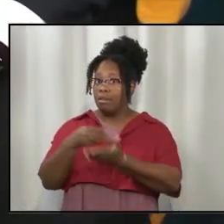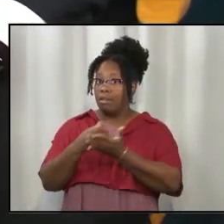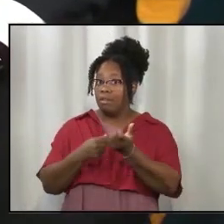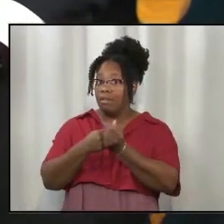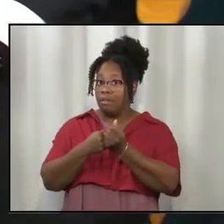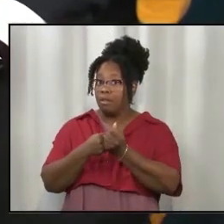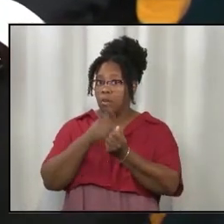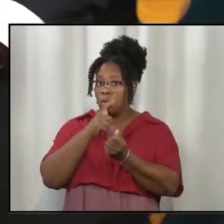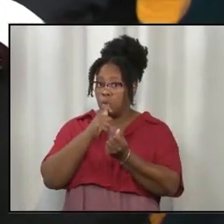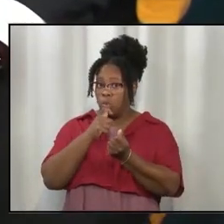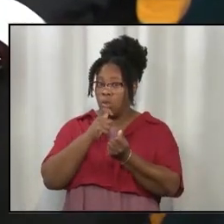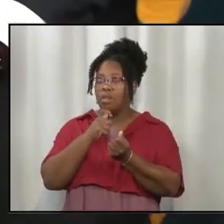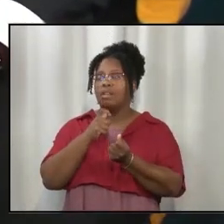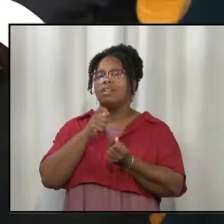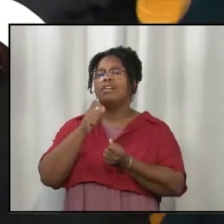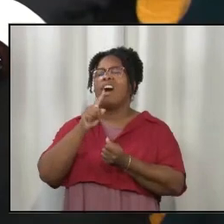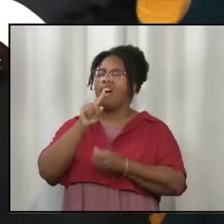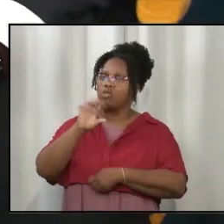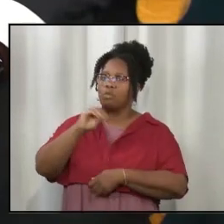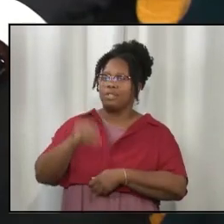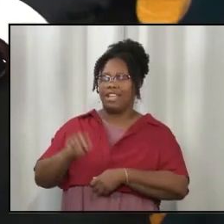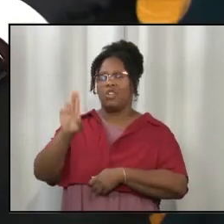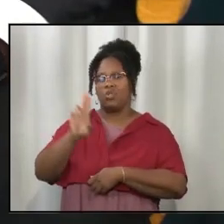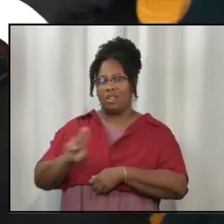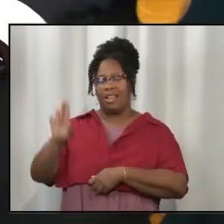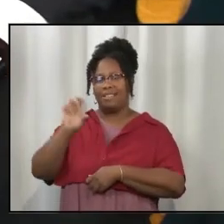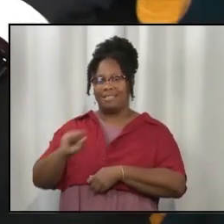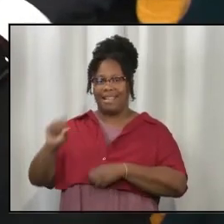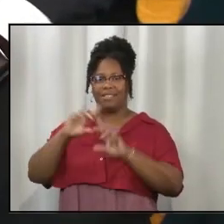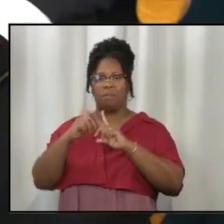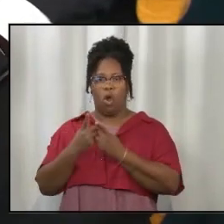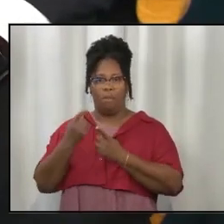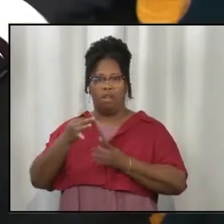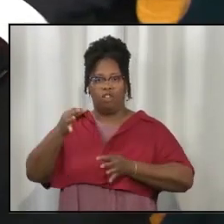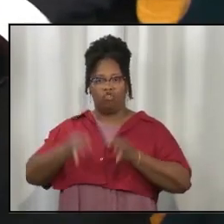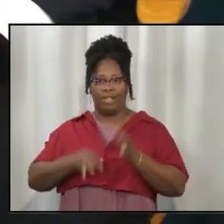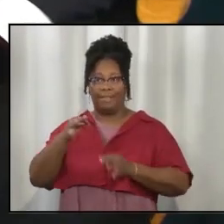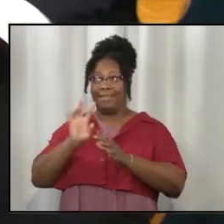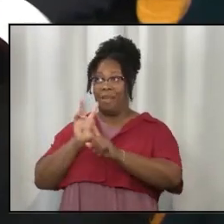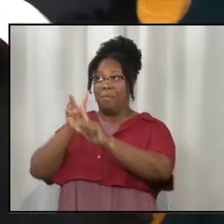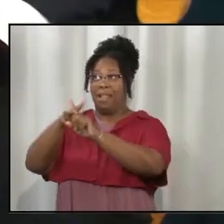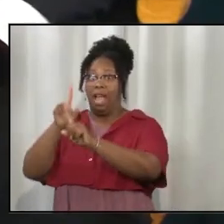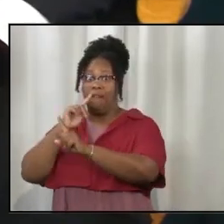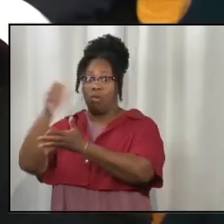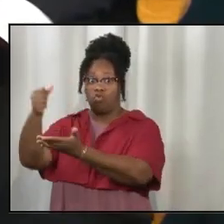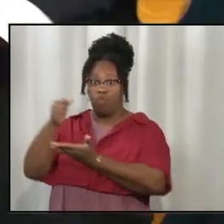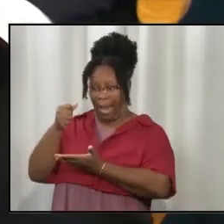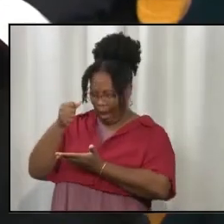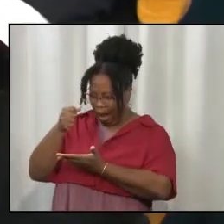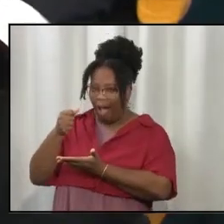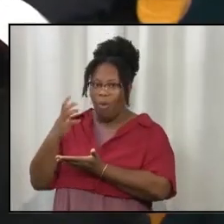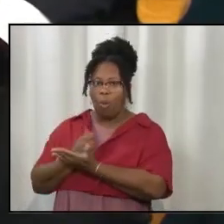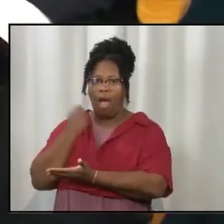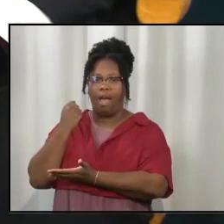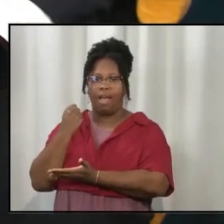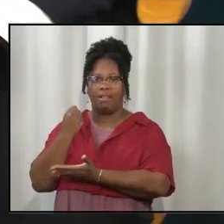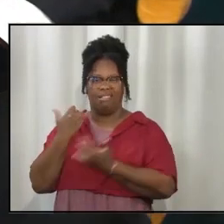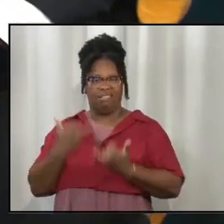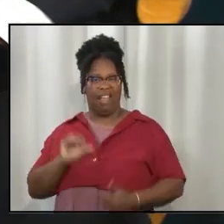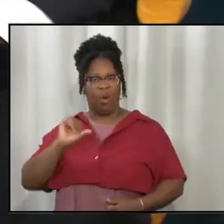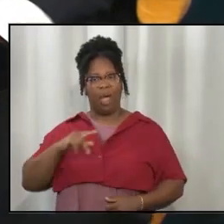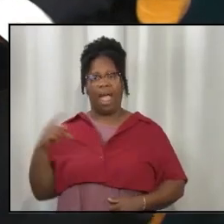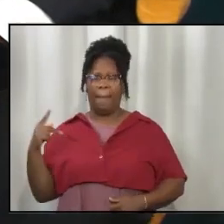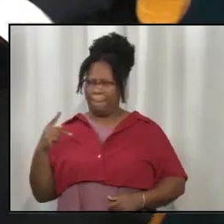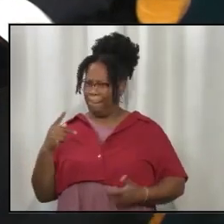States Department of Justice. We applied for a grant, we won the grant, and now we have an app that allows officers to open